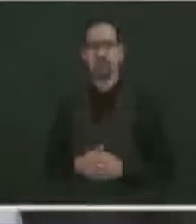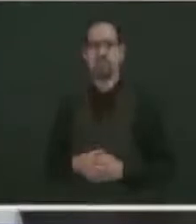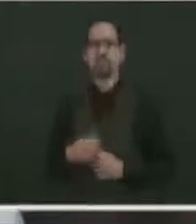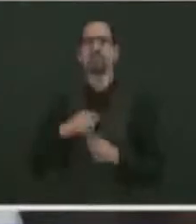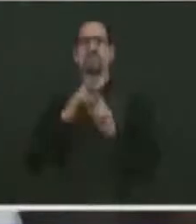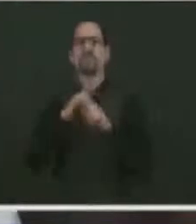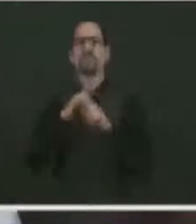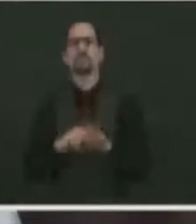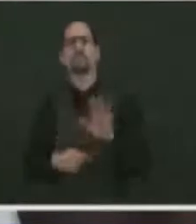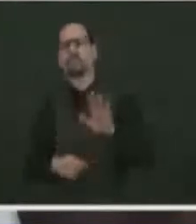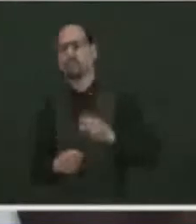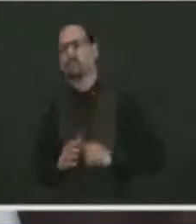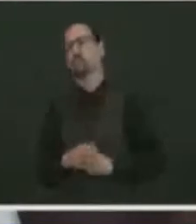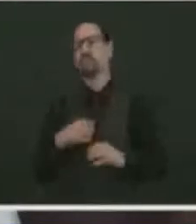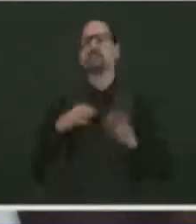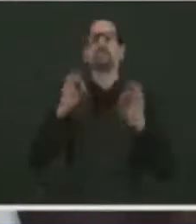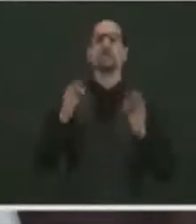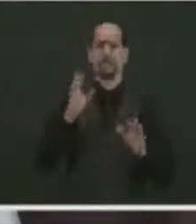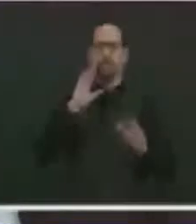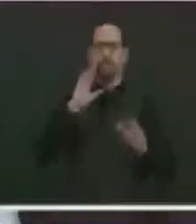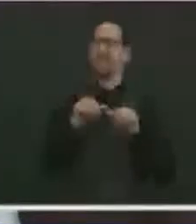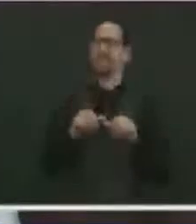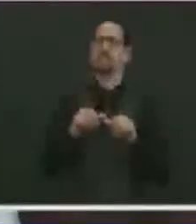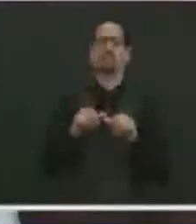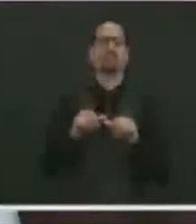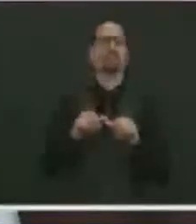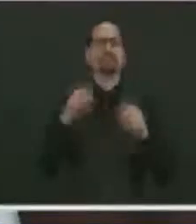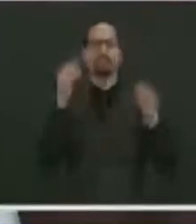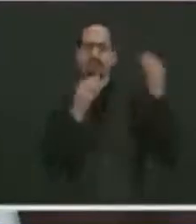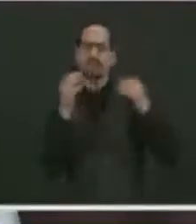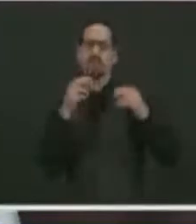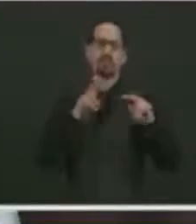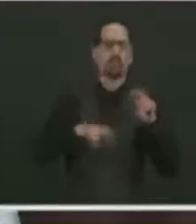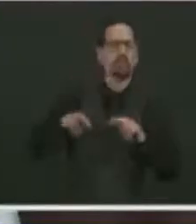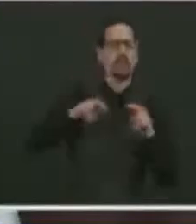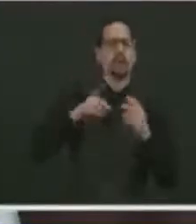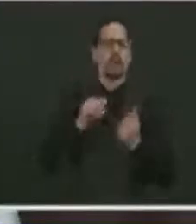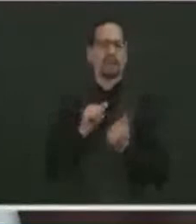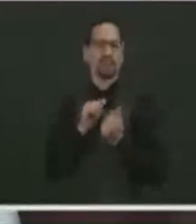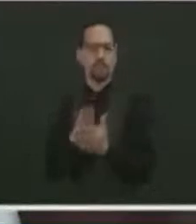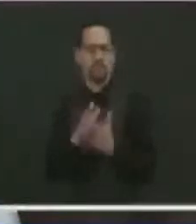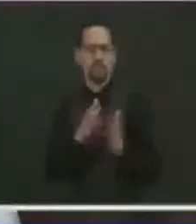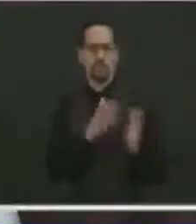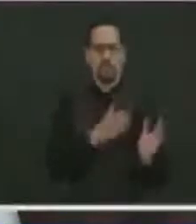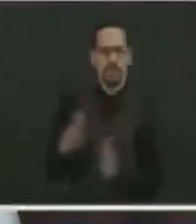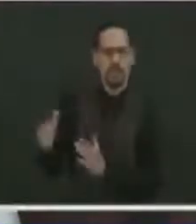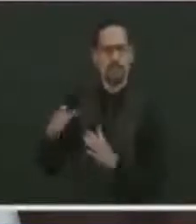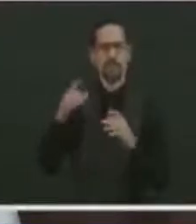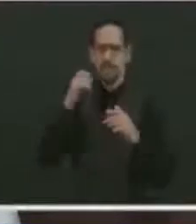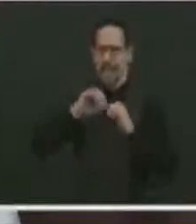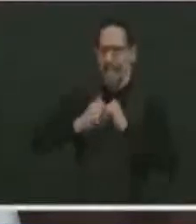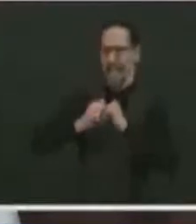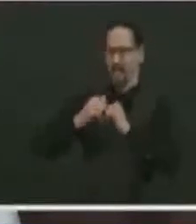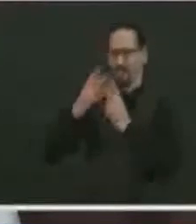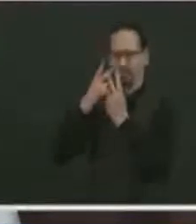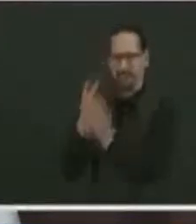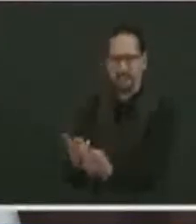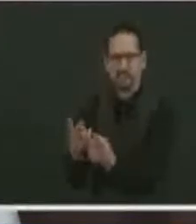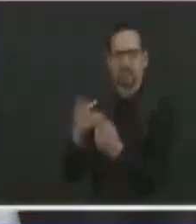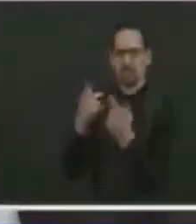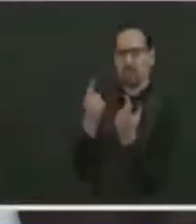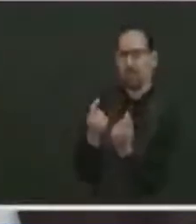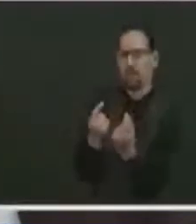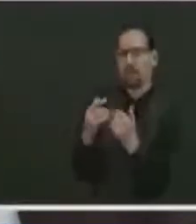definitely continue the approach of limiting visitation and making sure one of our core public